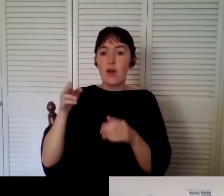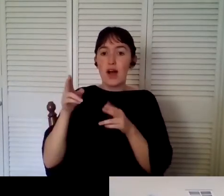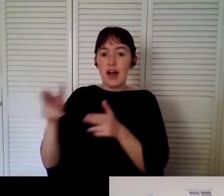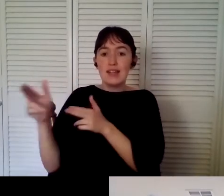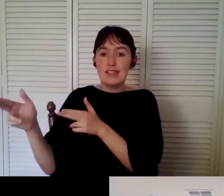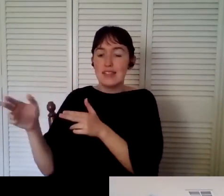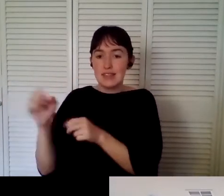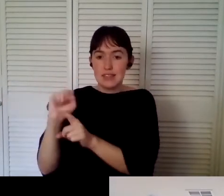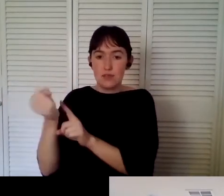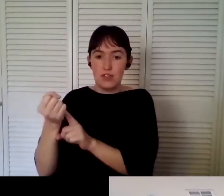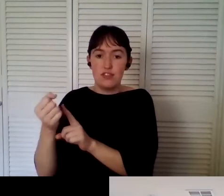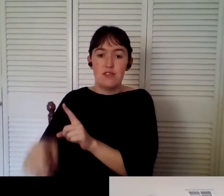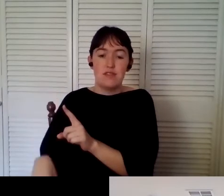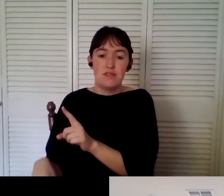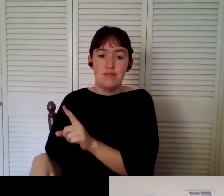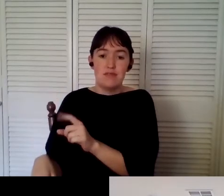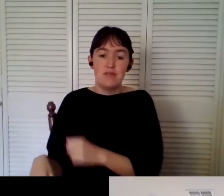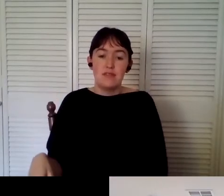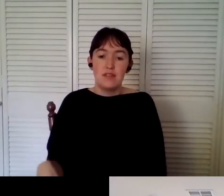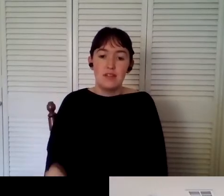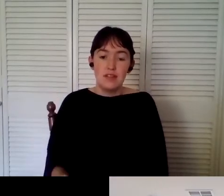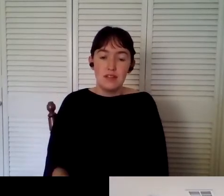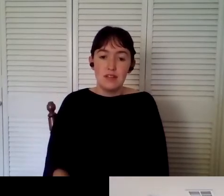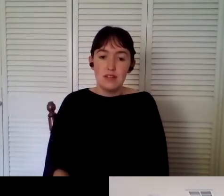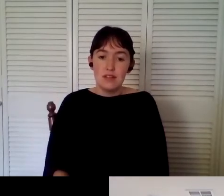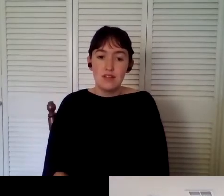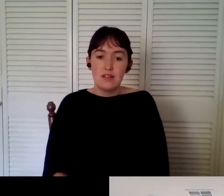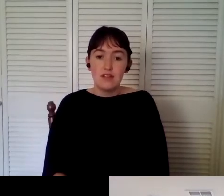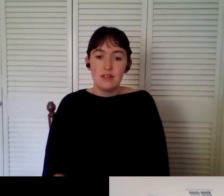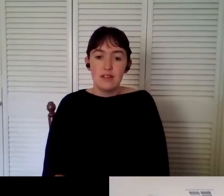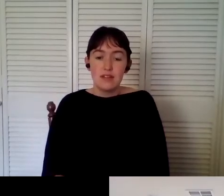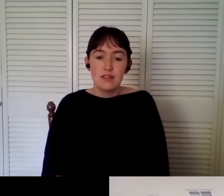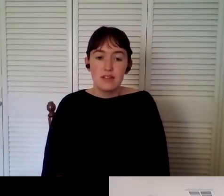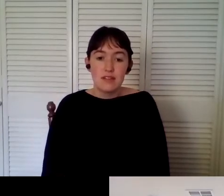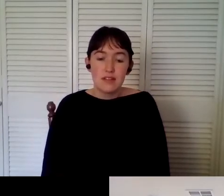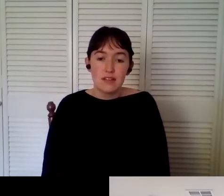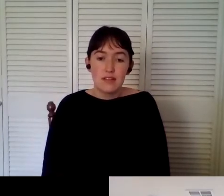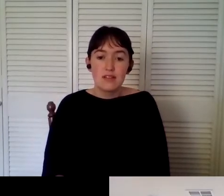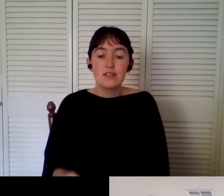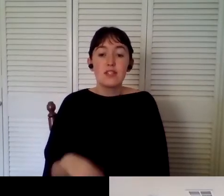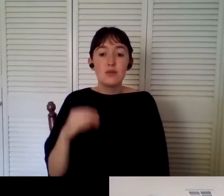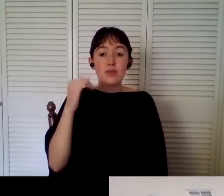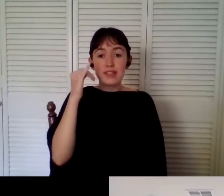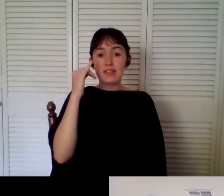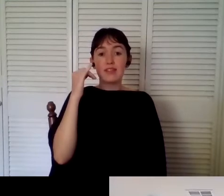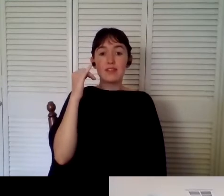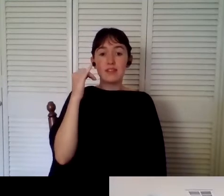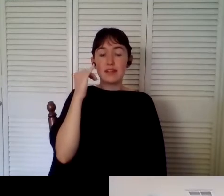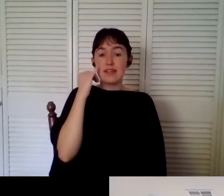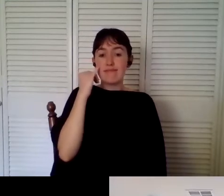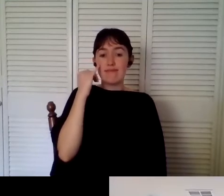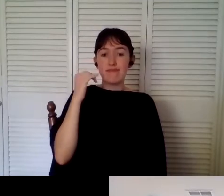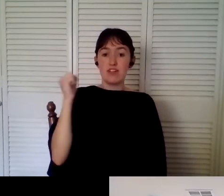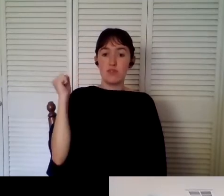fastest path between 2 points is a straight line. So the further that you can shoot a projectile